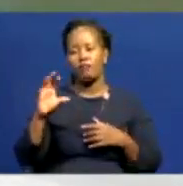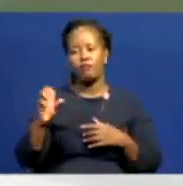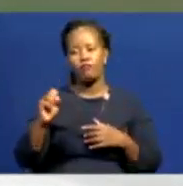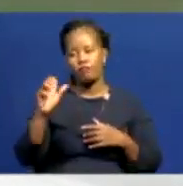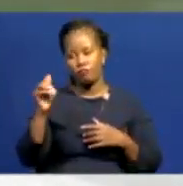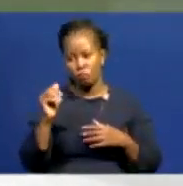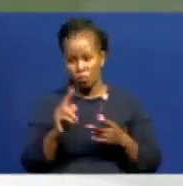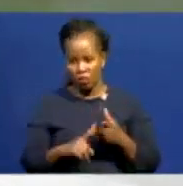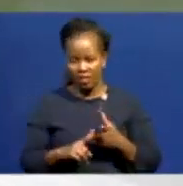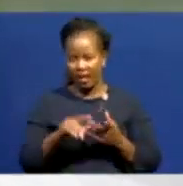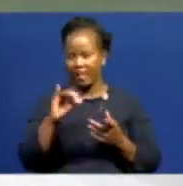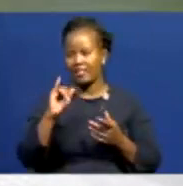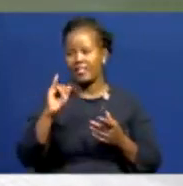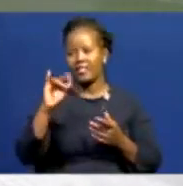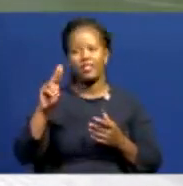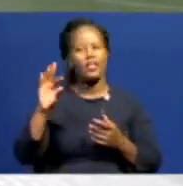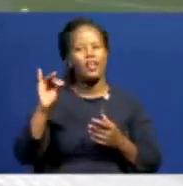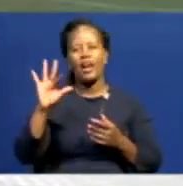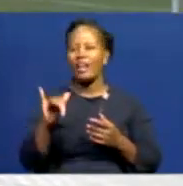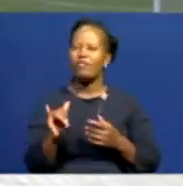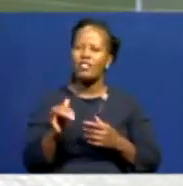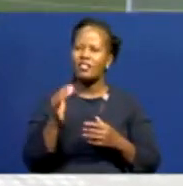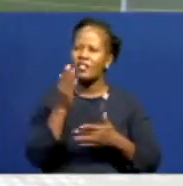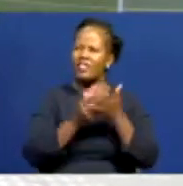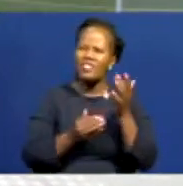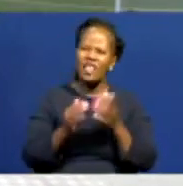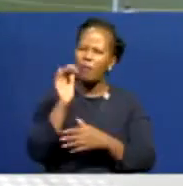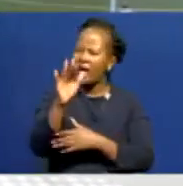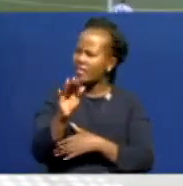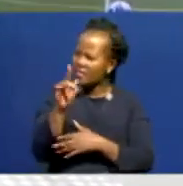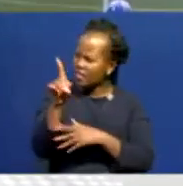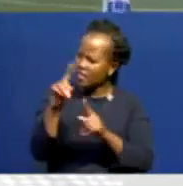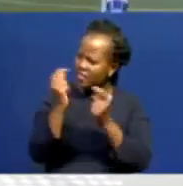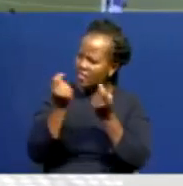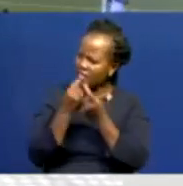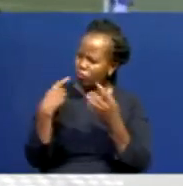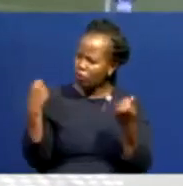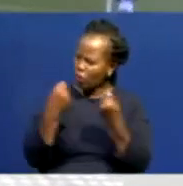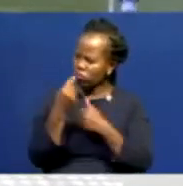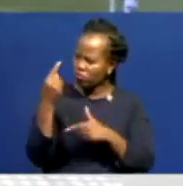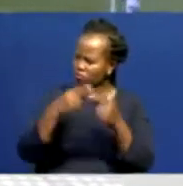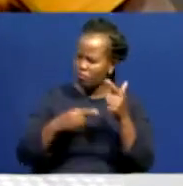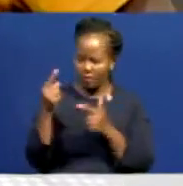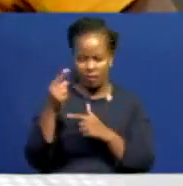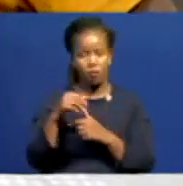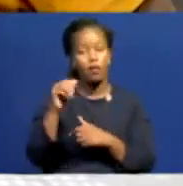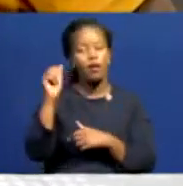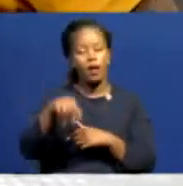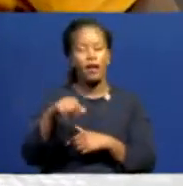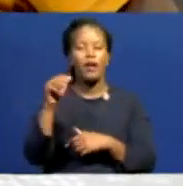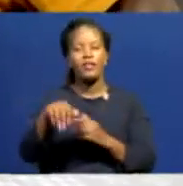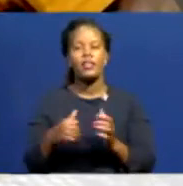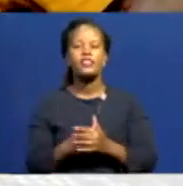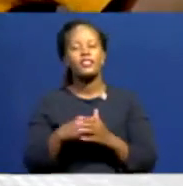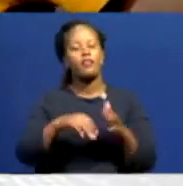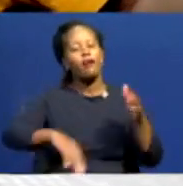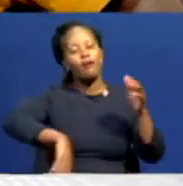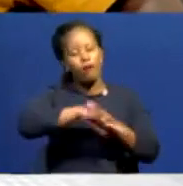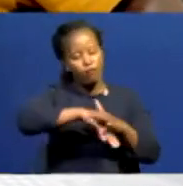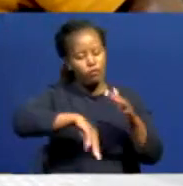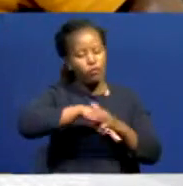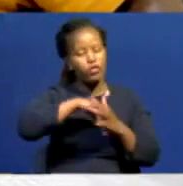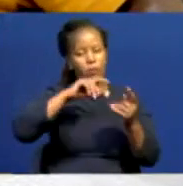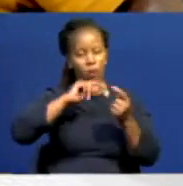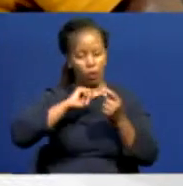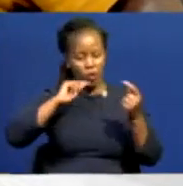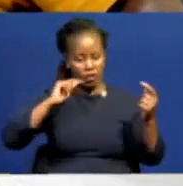day. Someone was asking, is this the Ivory Coast you're going to meet in June? I was like, yeah, football changes overnight. Yes. But I'm looking at today's